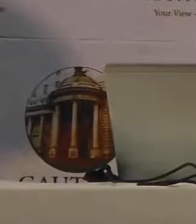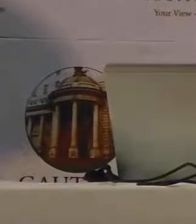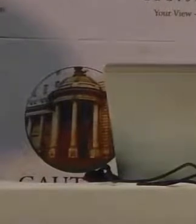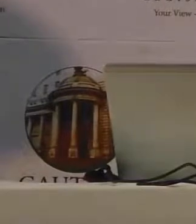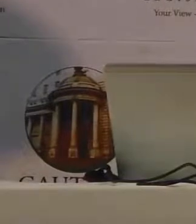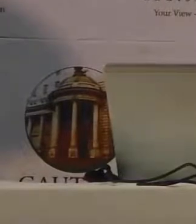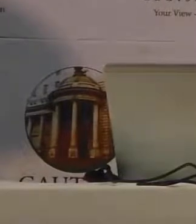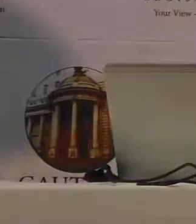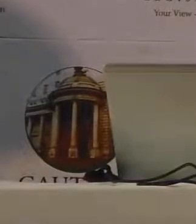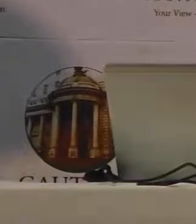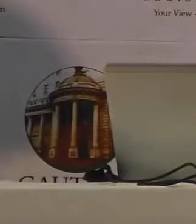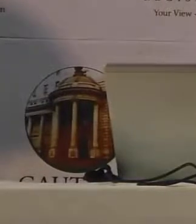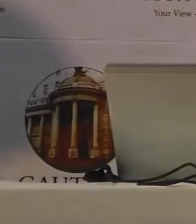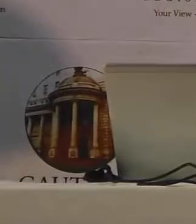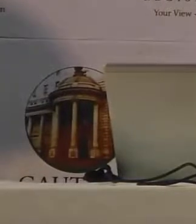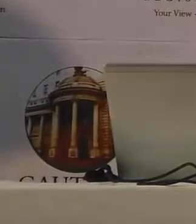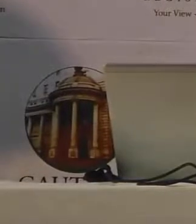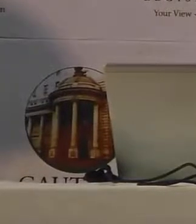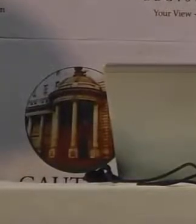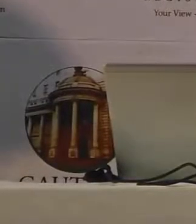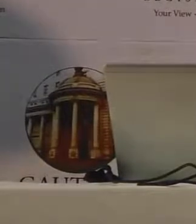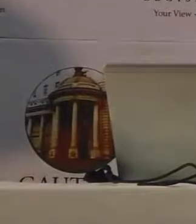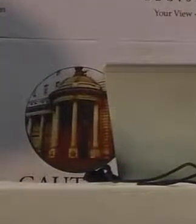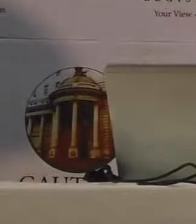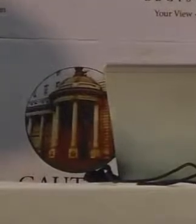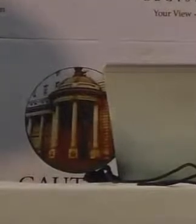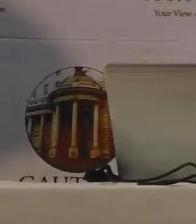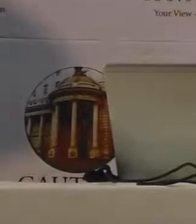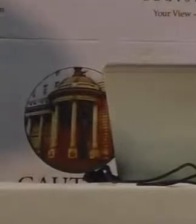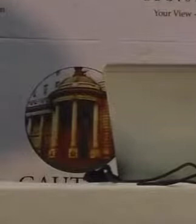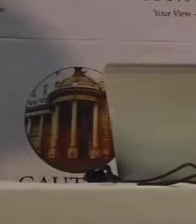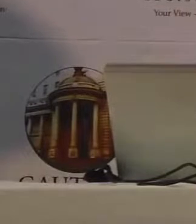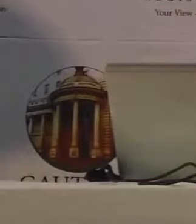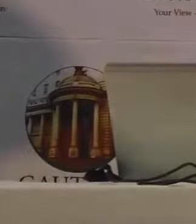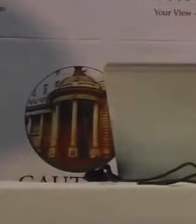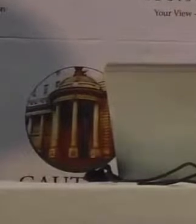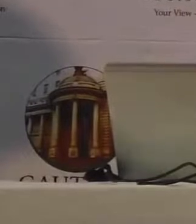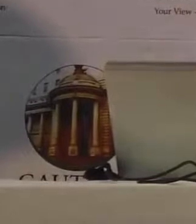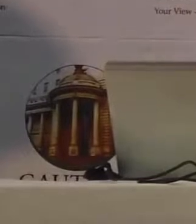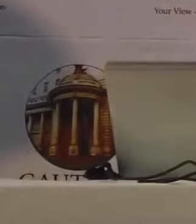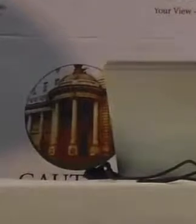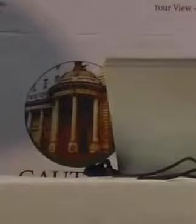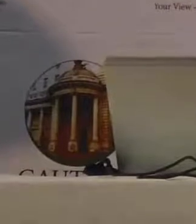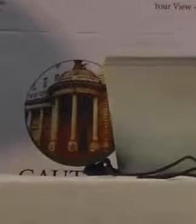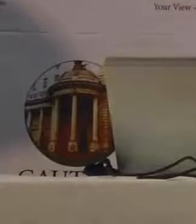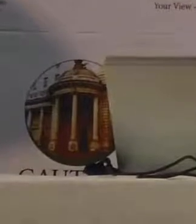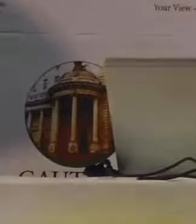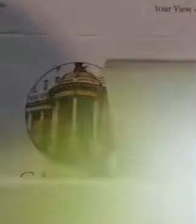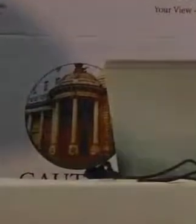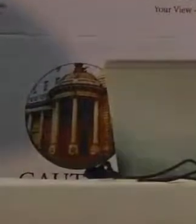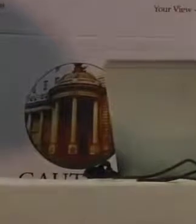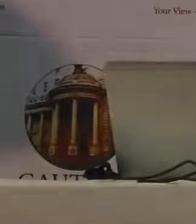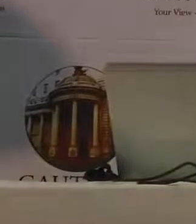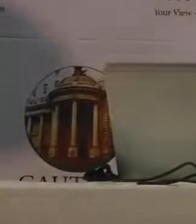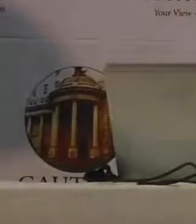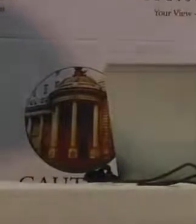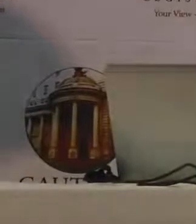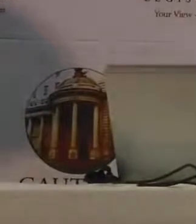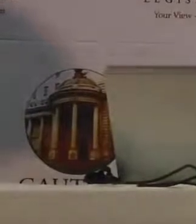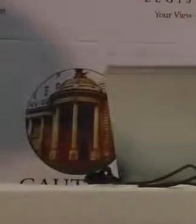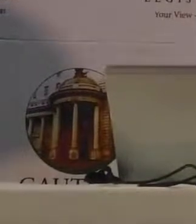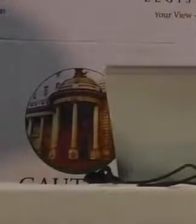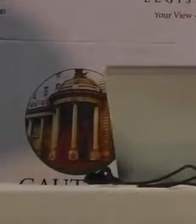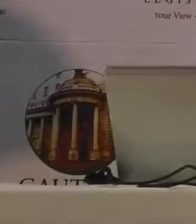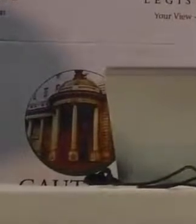But it seems to me that you're needing to leave us. I'm going to ask your office to interact with you to see whether we